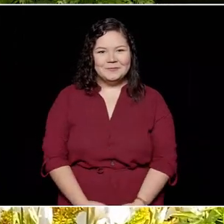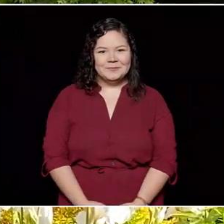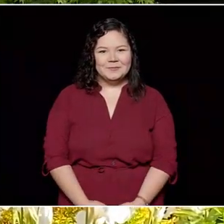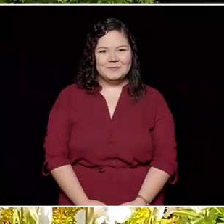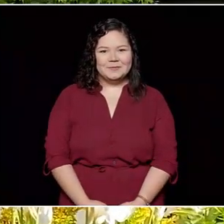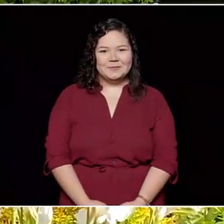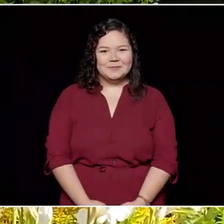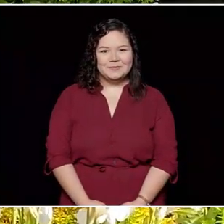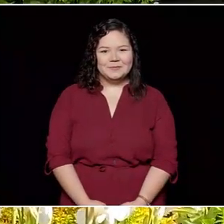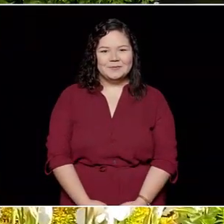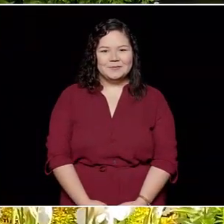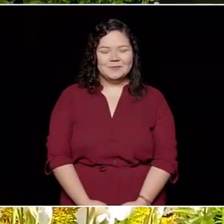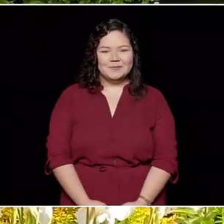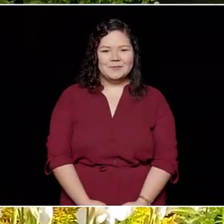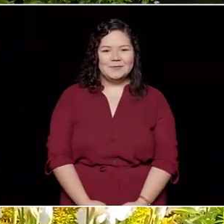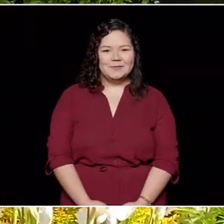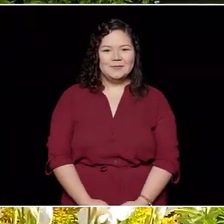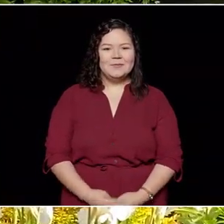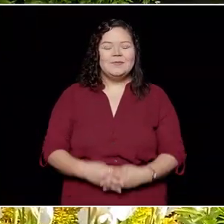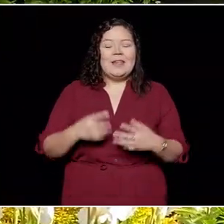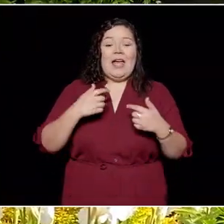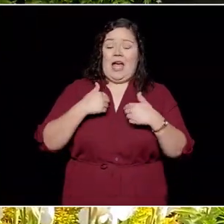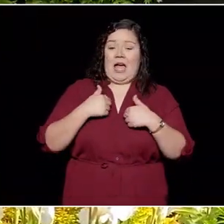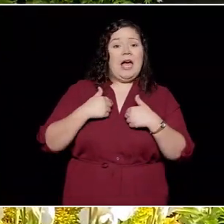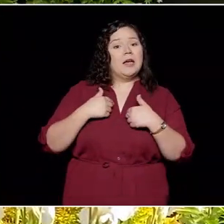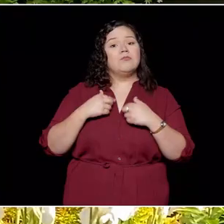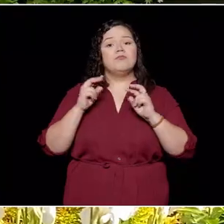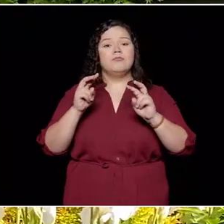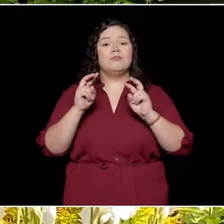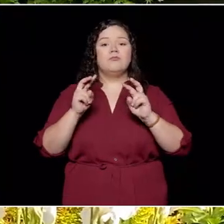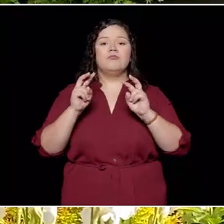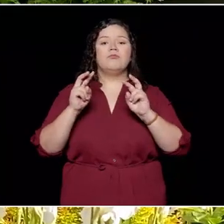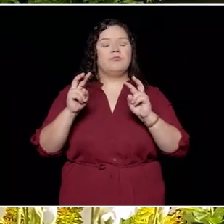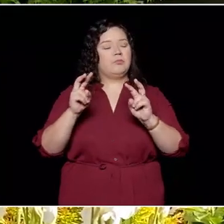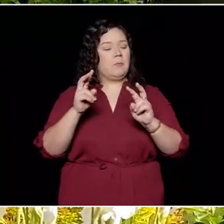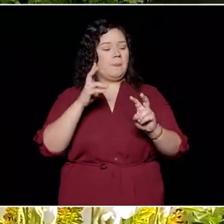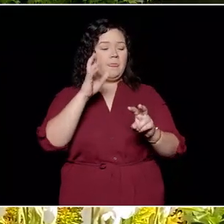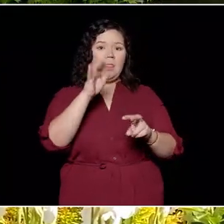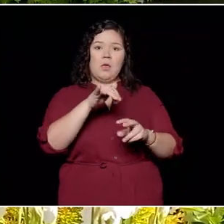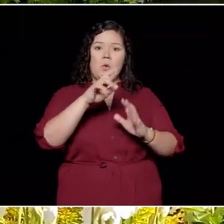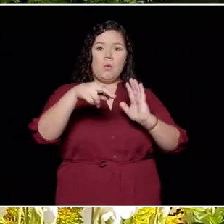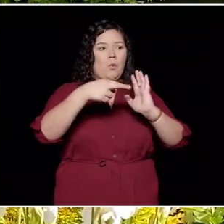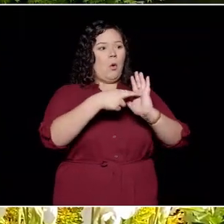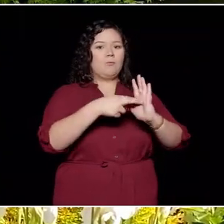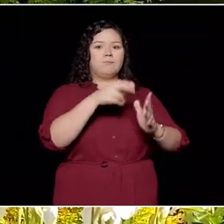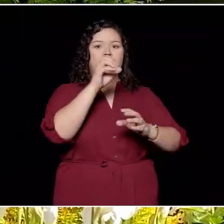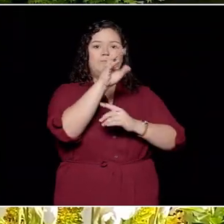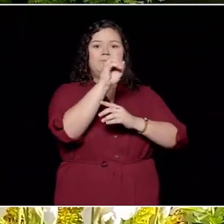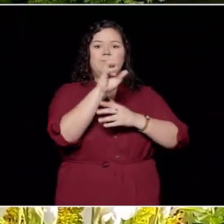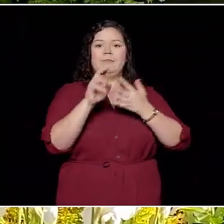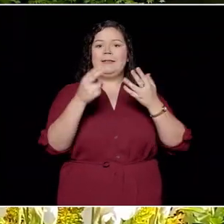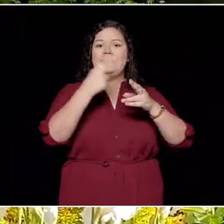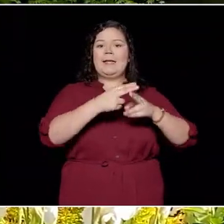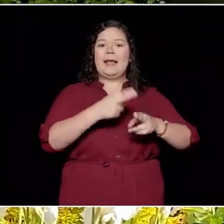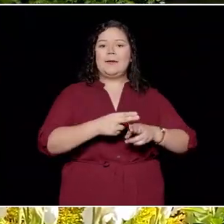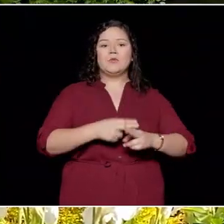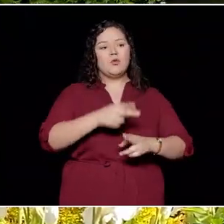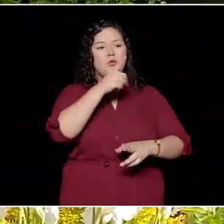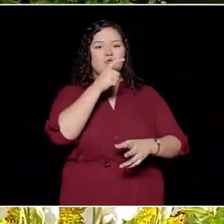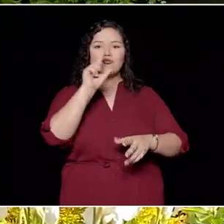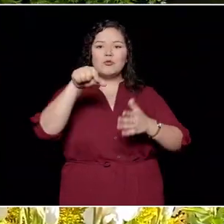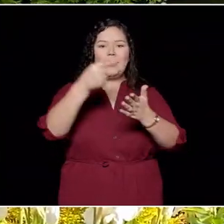Each year, I look forward to my role as reader of names at graduation, and this spring was no different. I